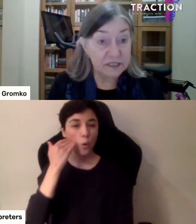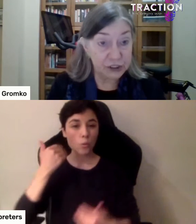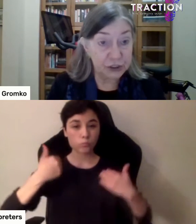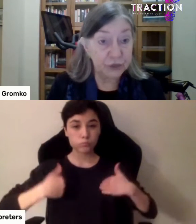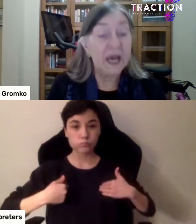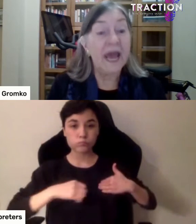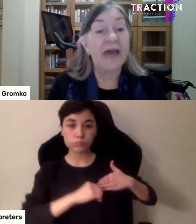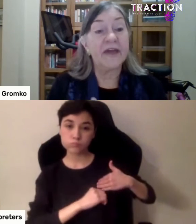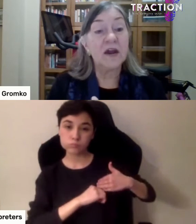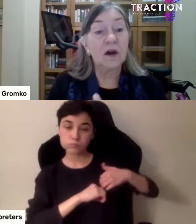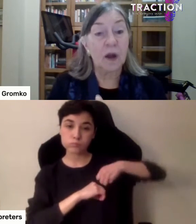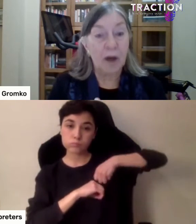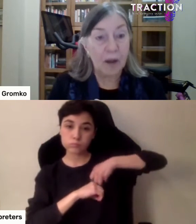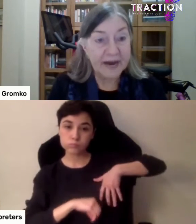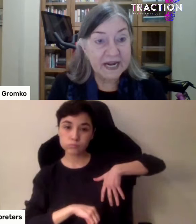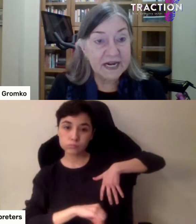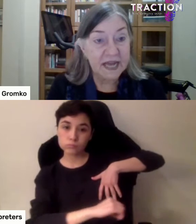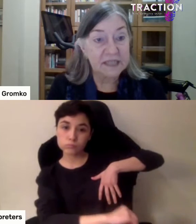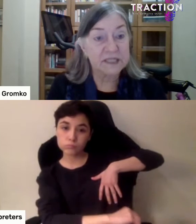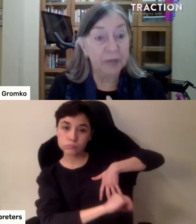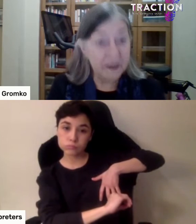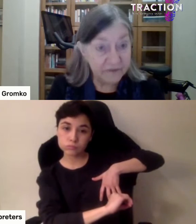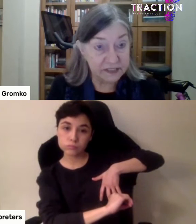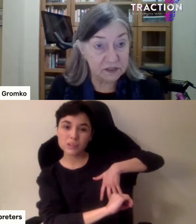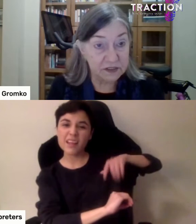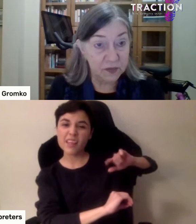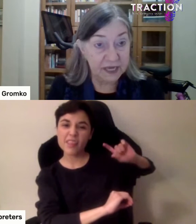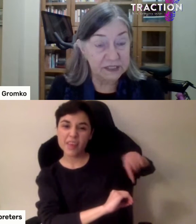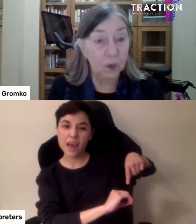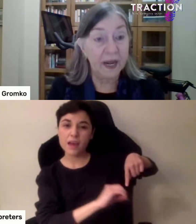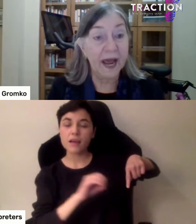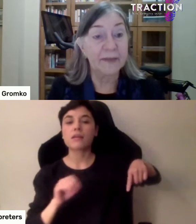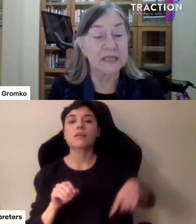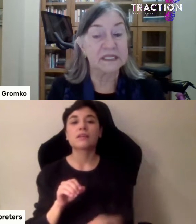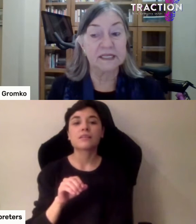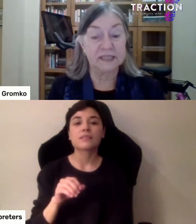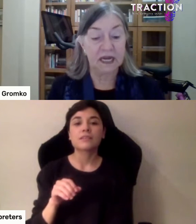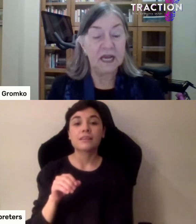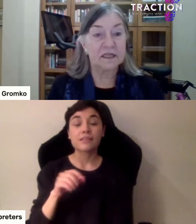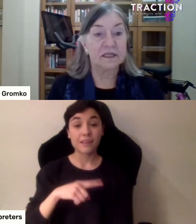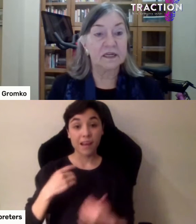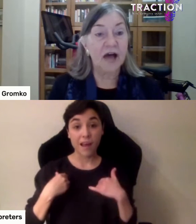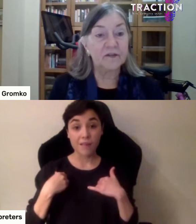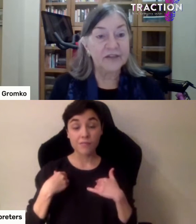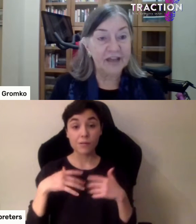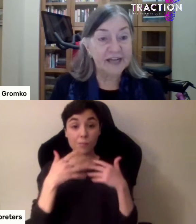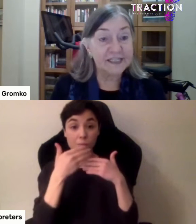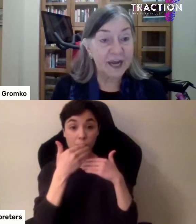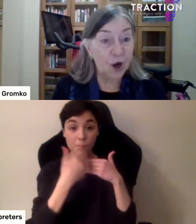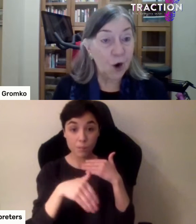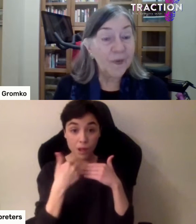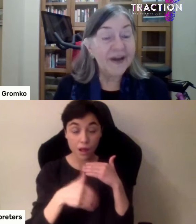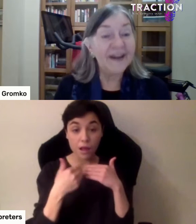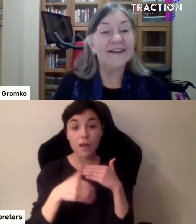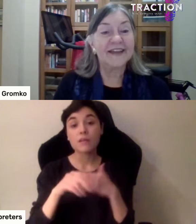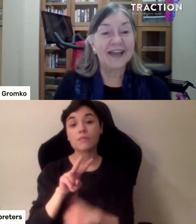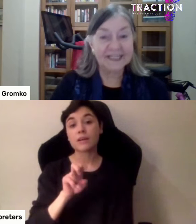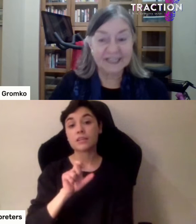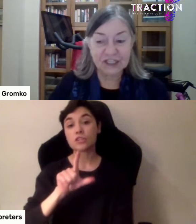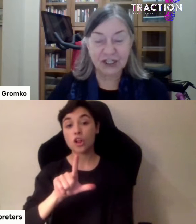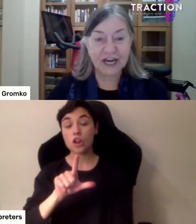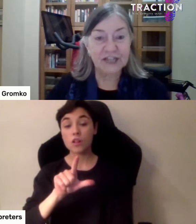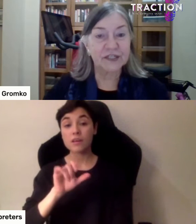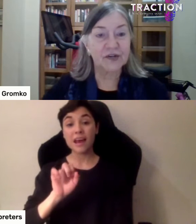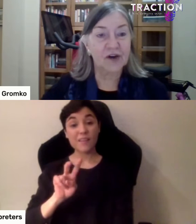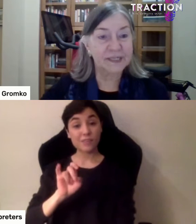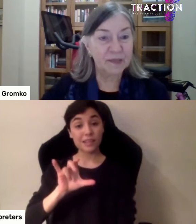your lung tissue, and they are abutted against blood vessels. Okay, so what happens is that the little alveoli stay open, the